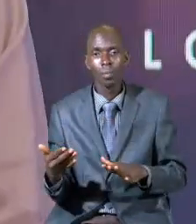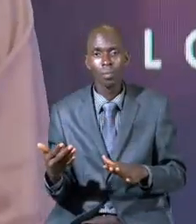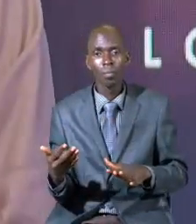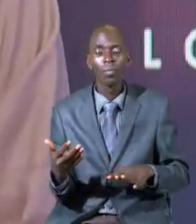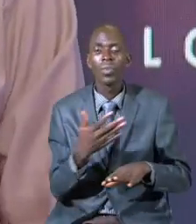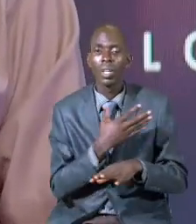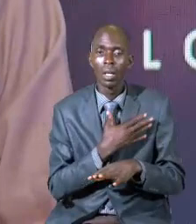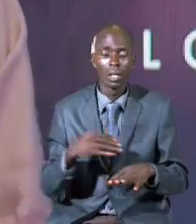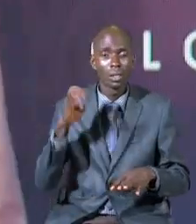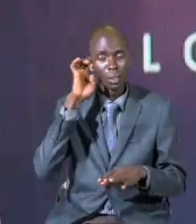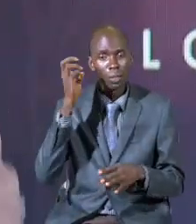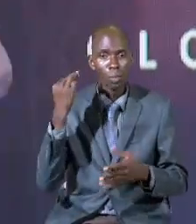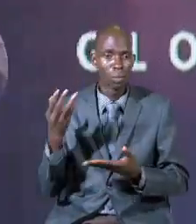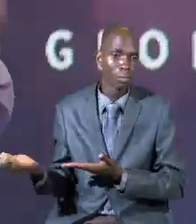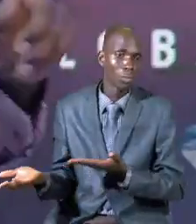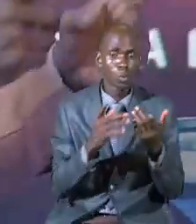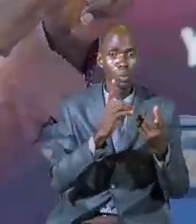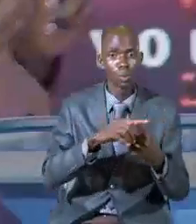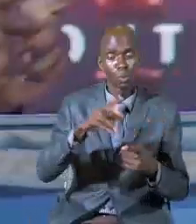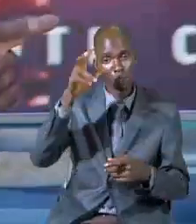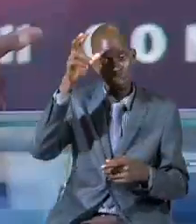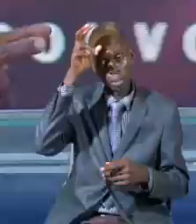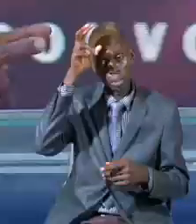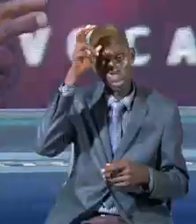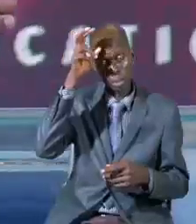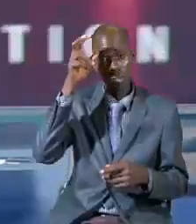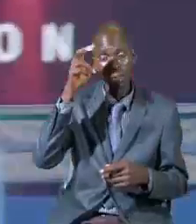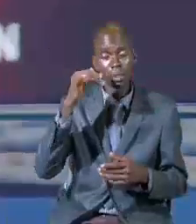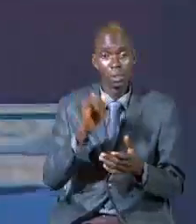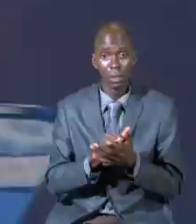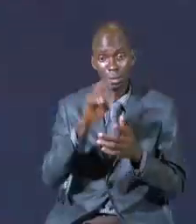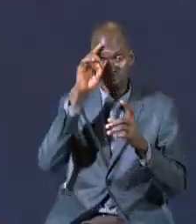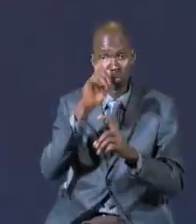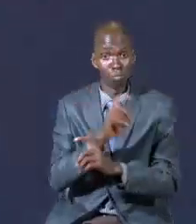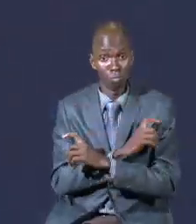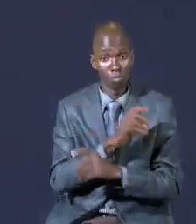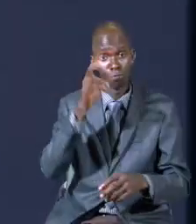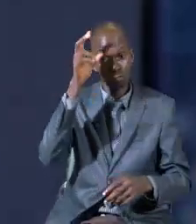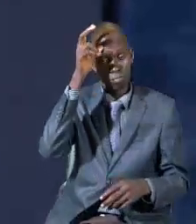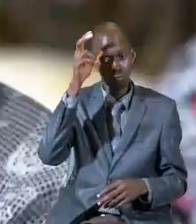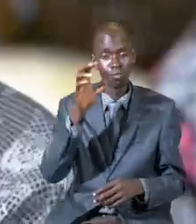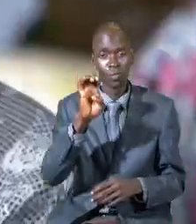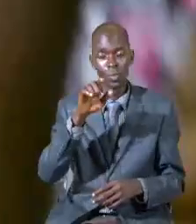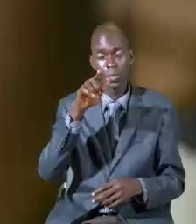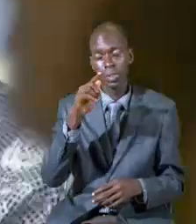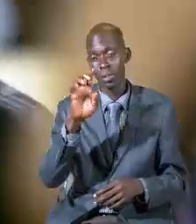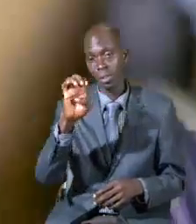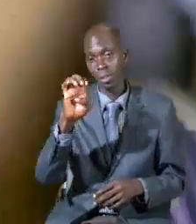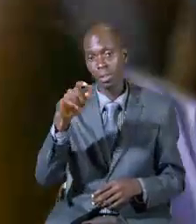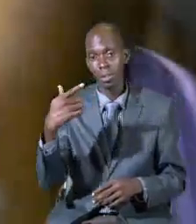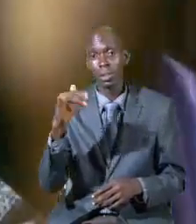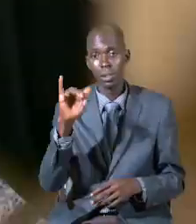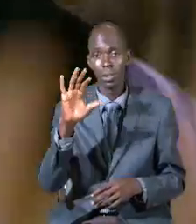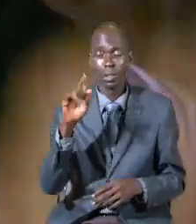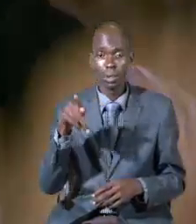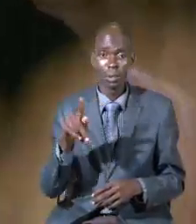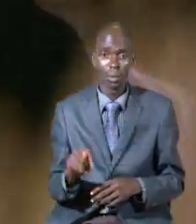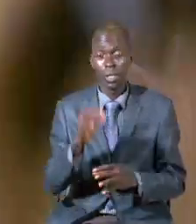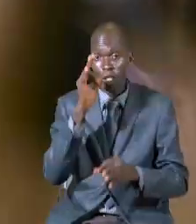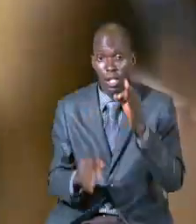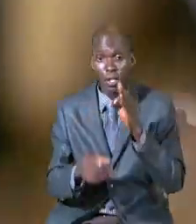Egypt. If thou canst believe, I'm talking to somebody there tonight. If thou canst